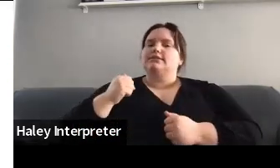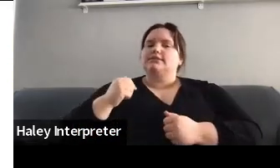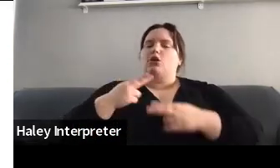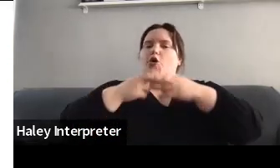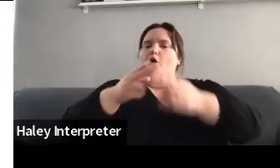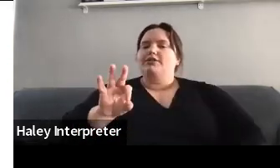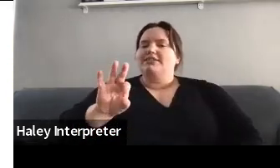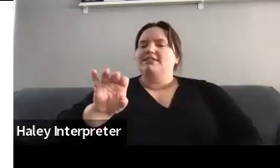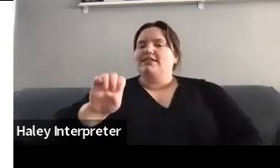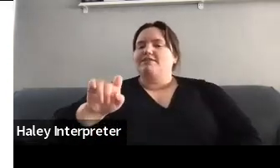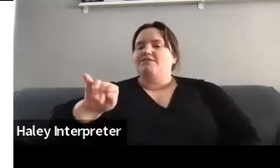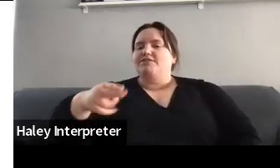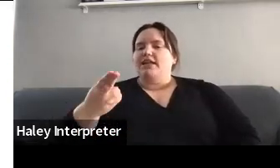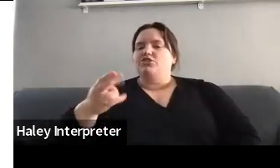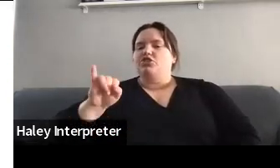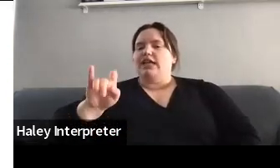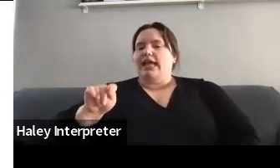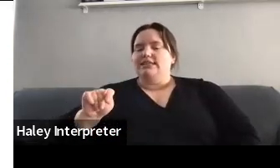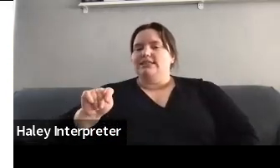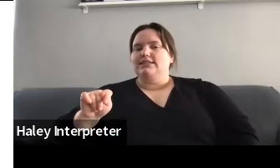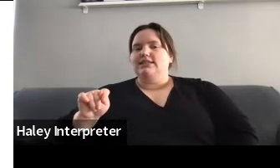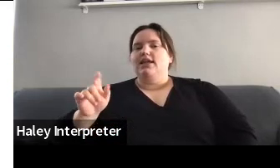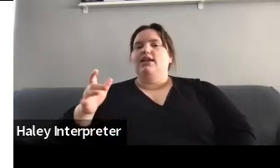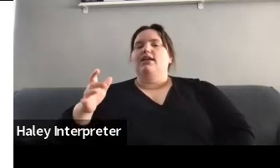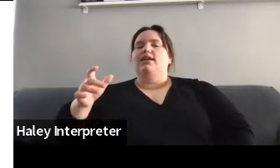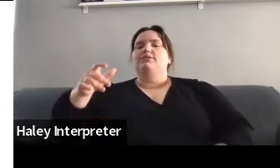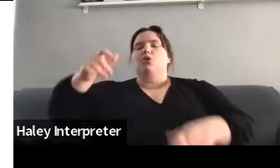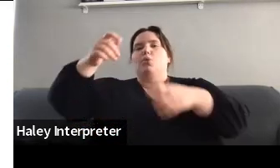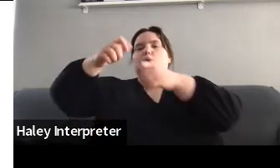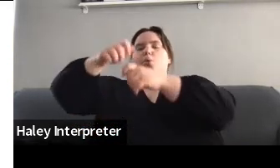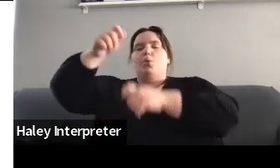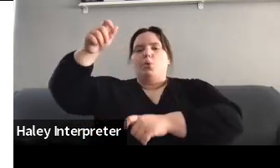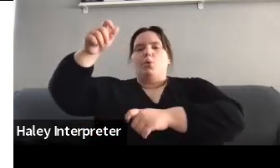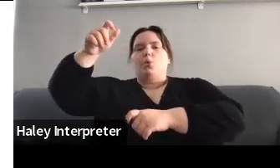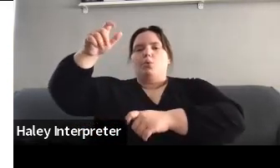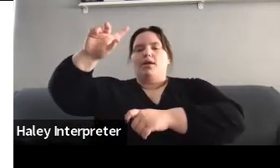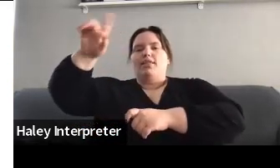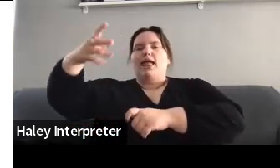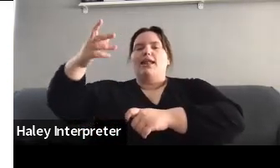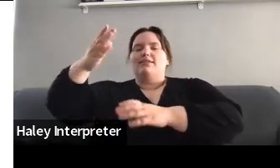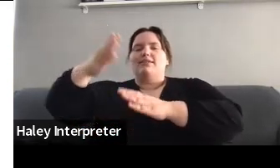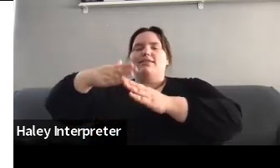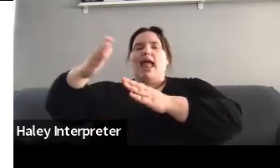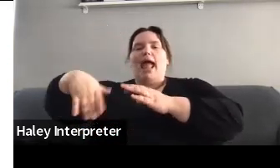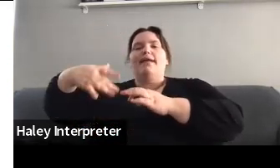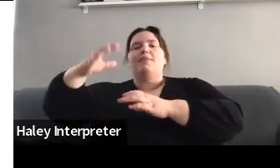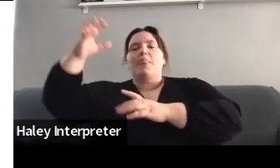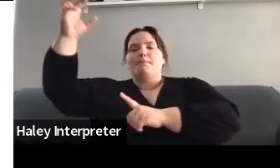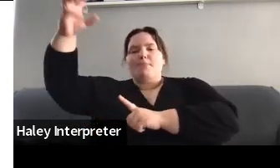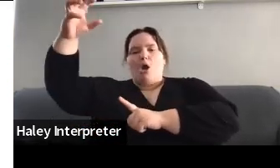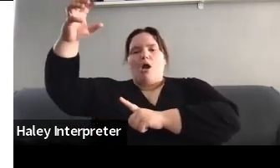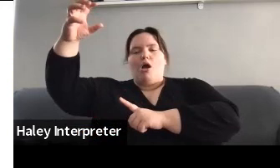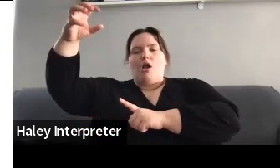is a long-handled device that has a tennis ball on the end, and it's very